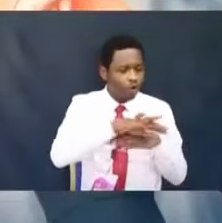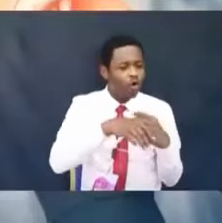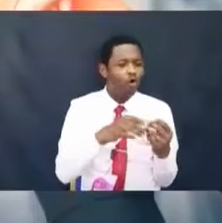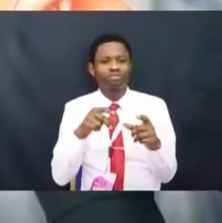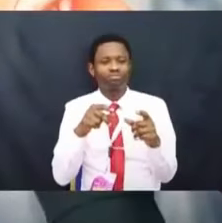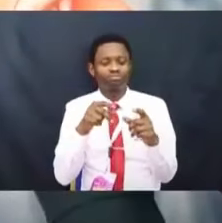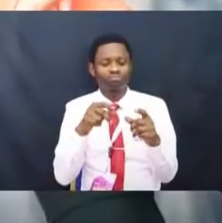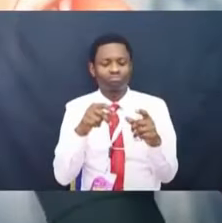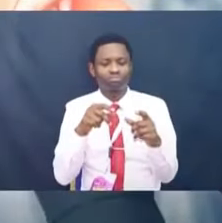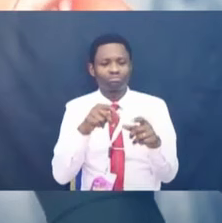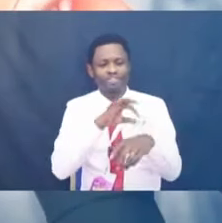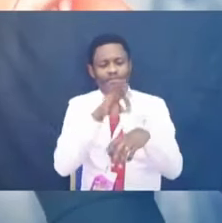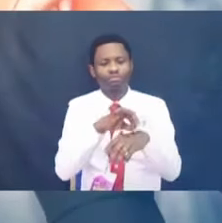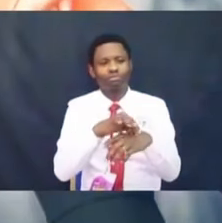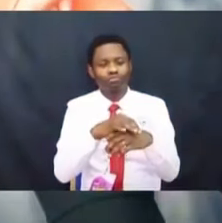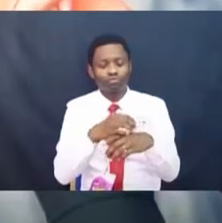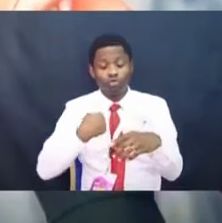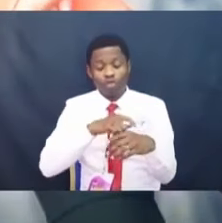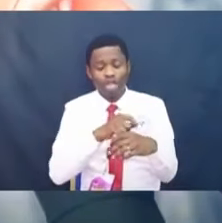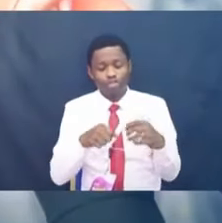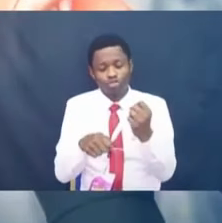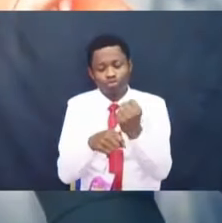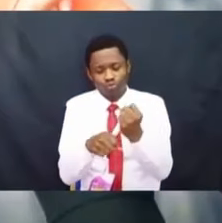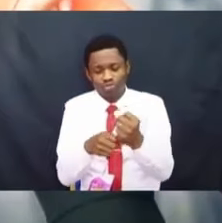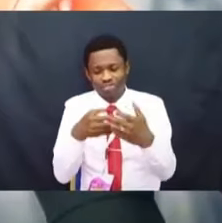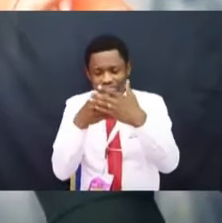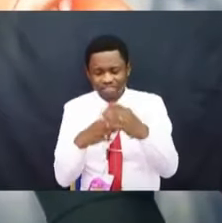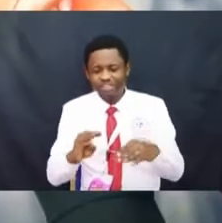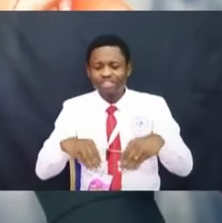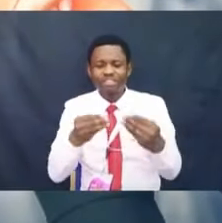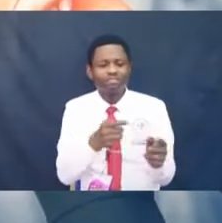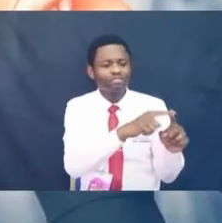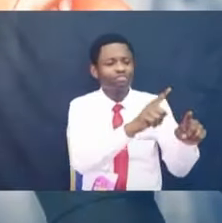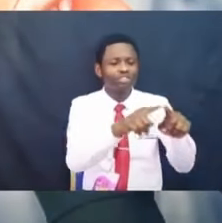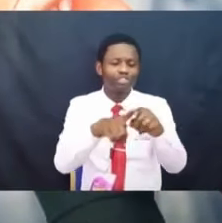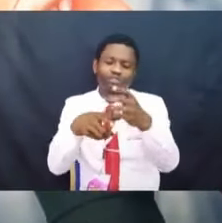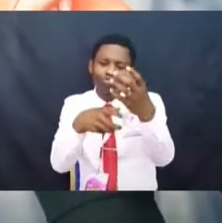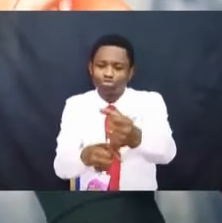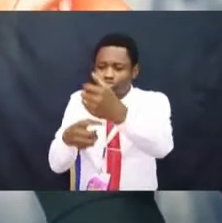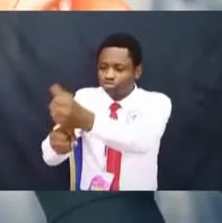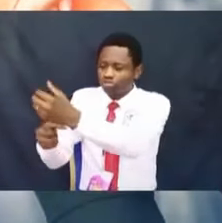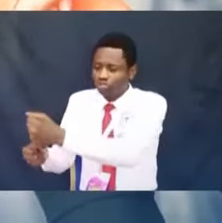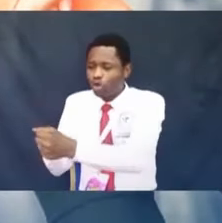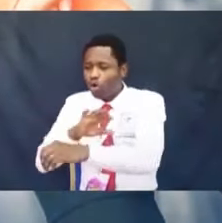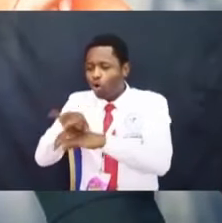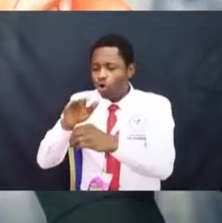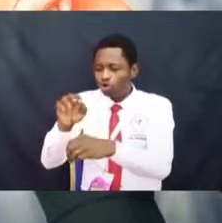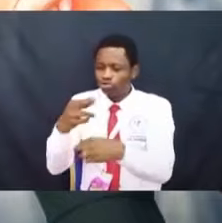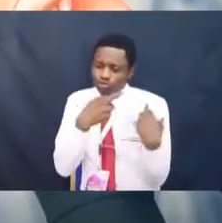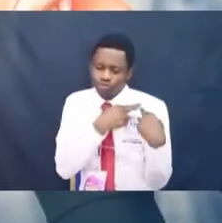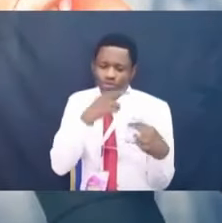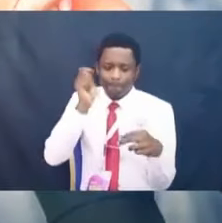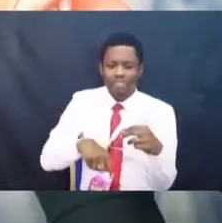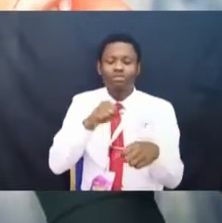vineyard. All of us are supporting leaders, have been given a trust, which we need to effectively execute at